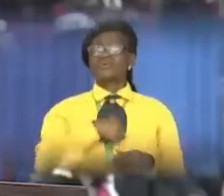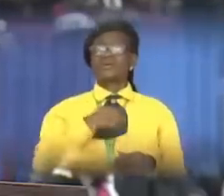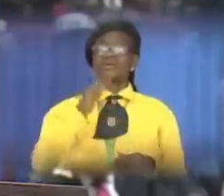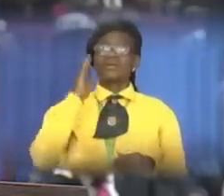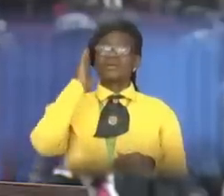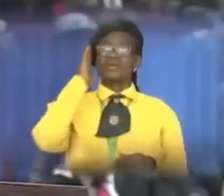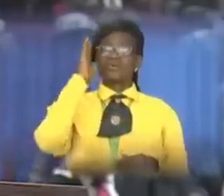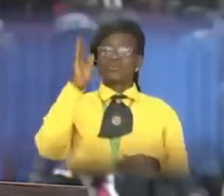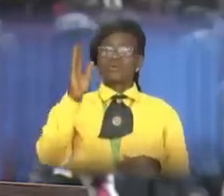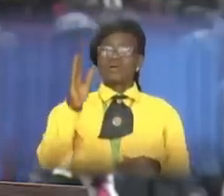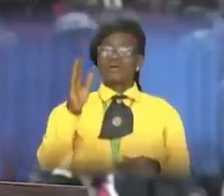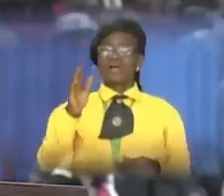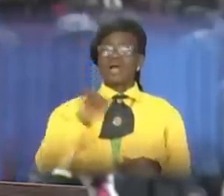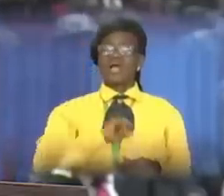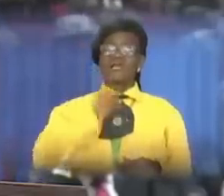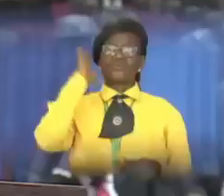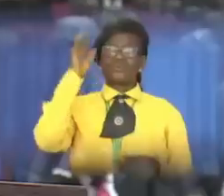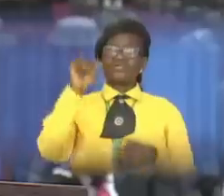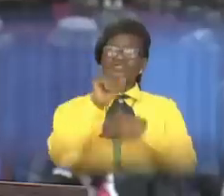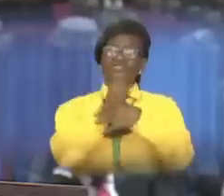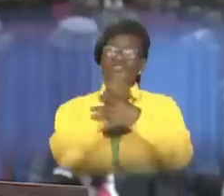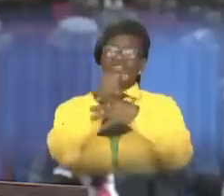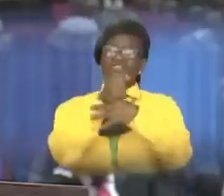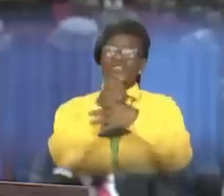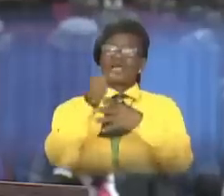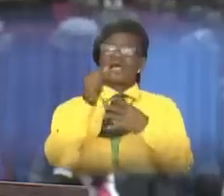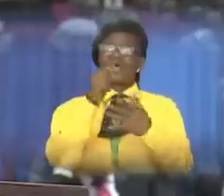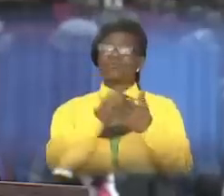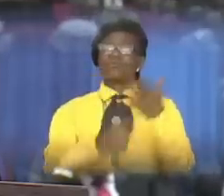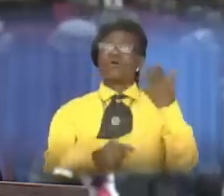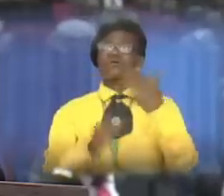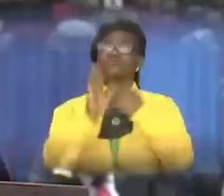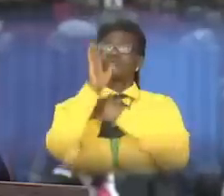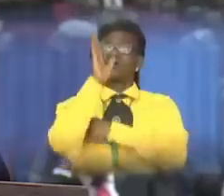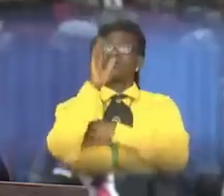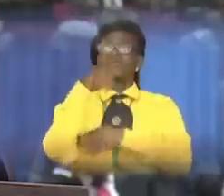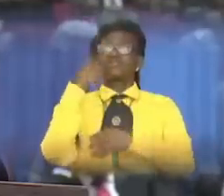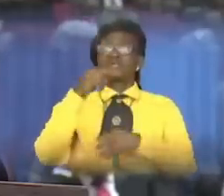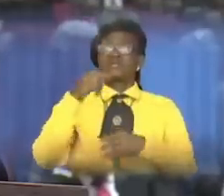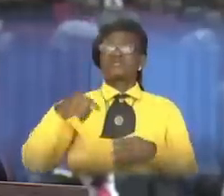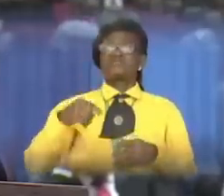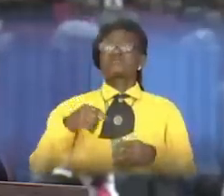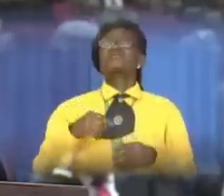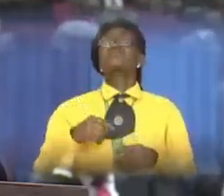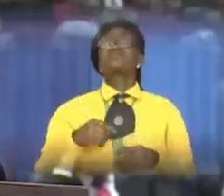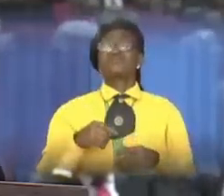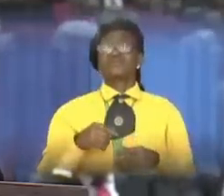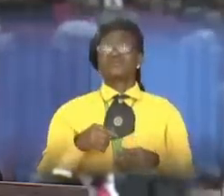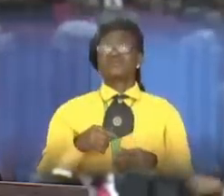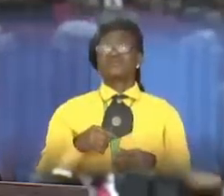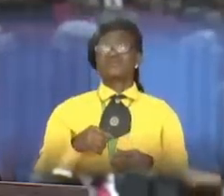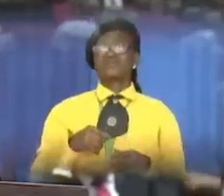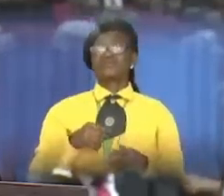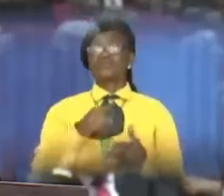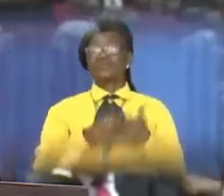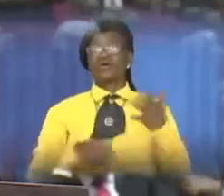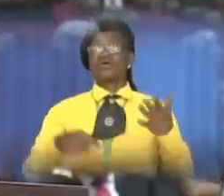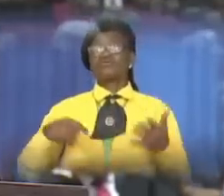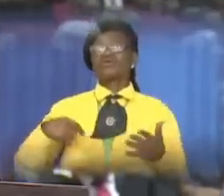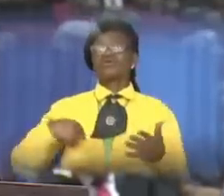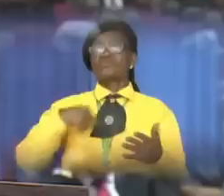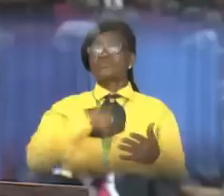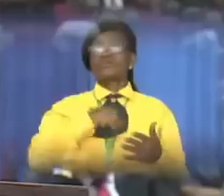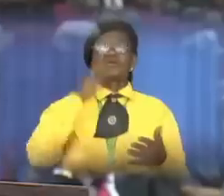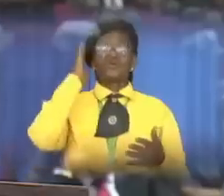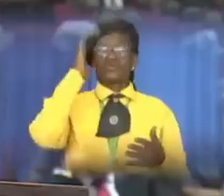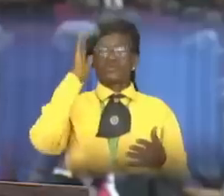what God said is going to, what we can expect in the new year, just in case you don't know